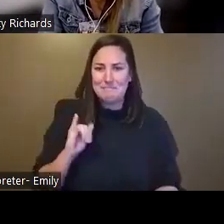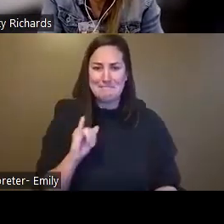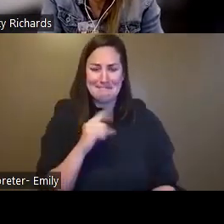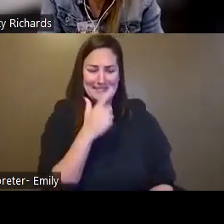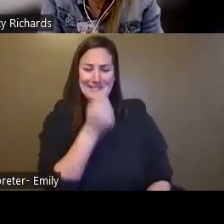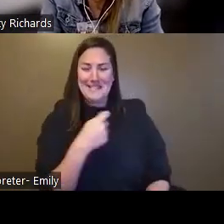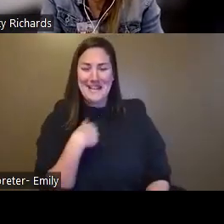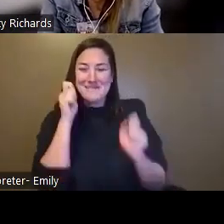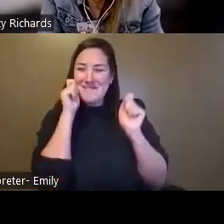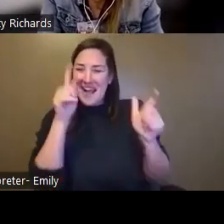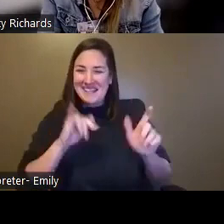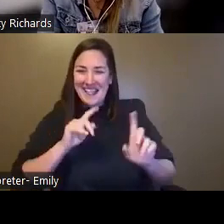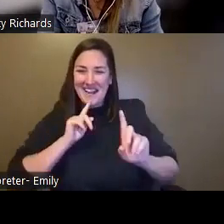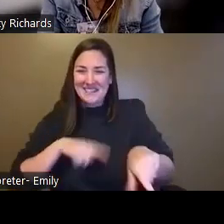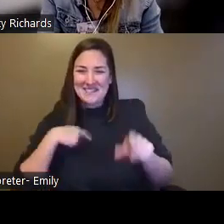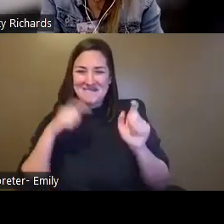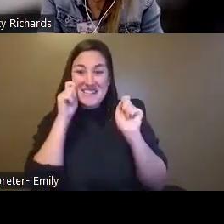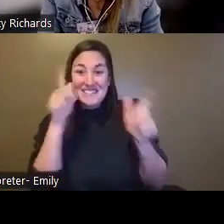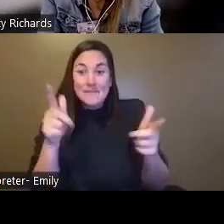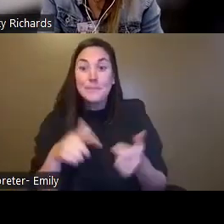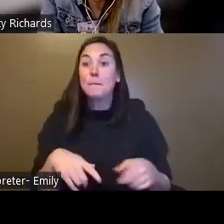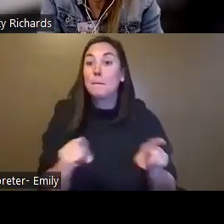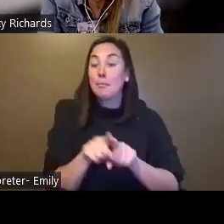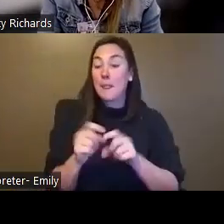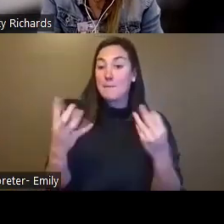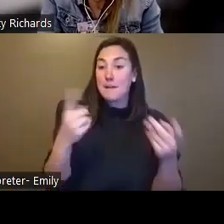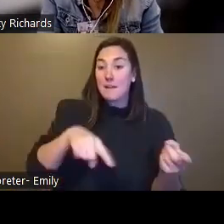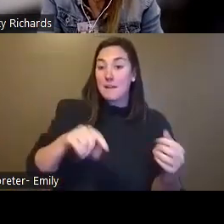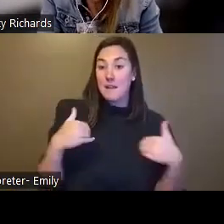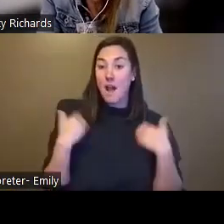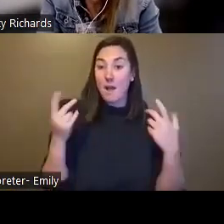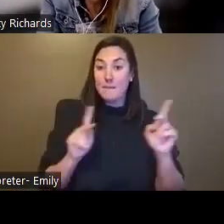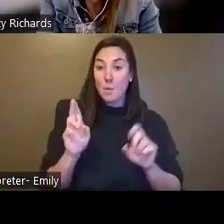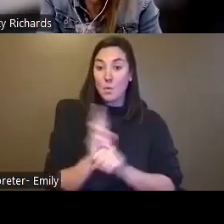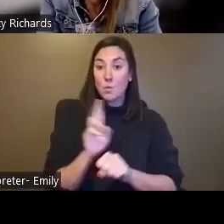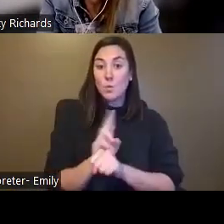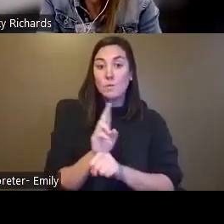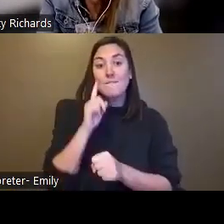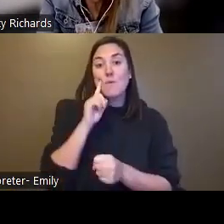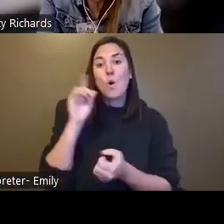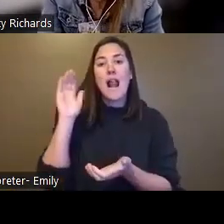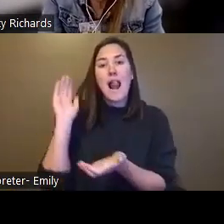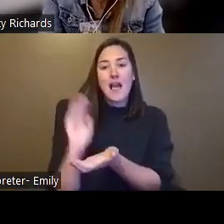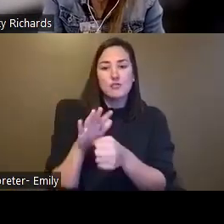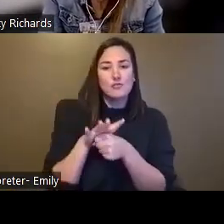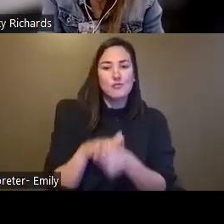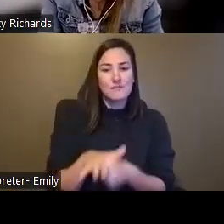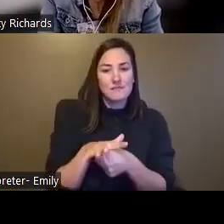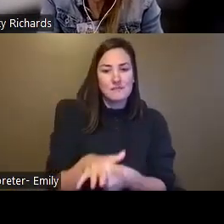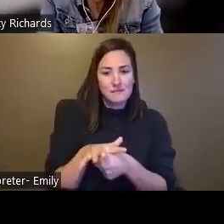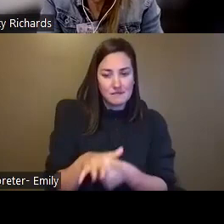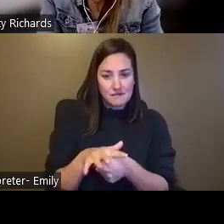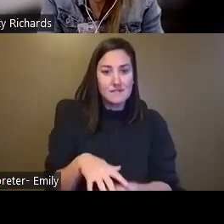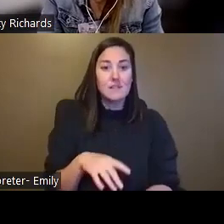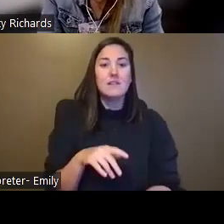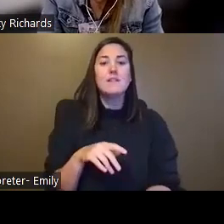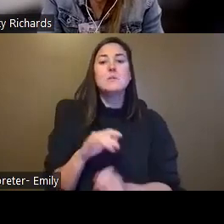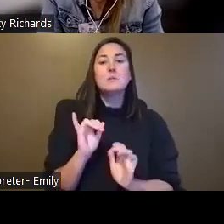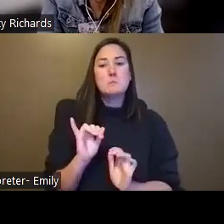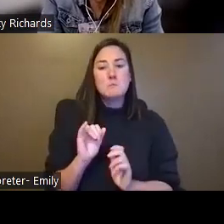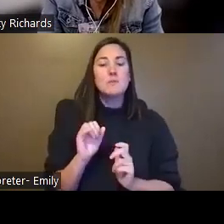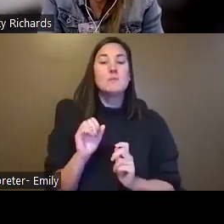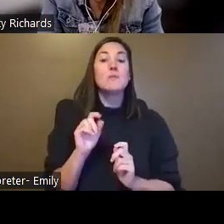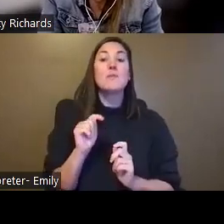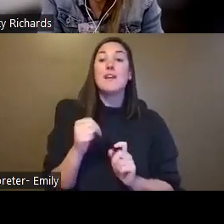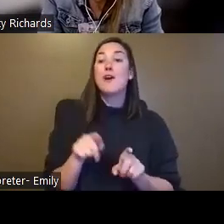out. Also, many of them were using the device as a stress reliever. And then once they warmed up a little bit,